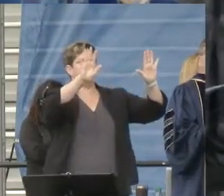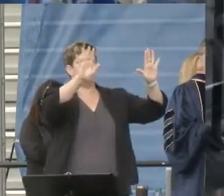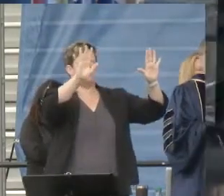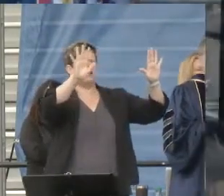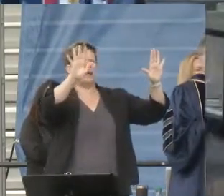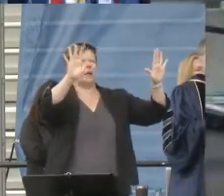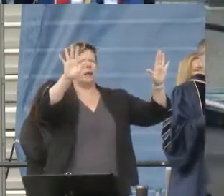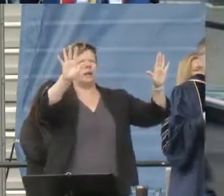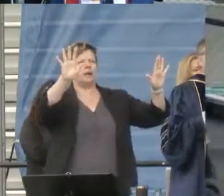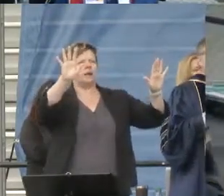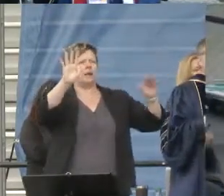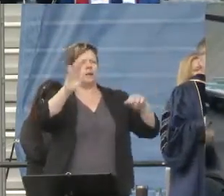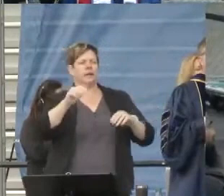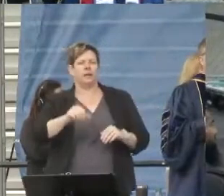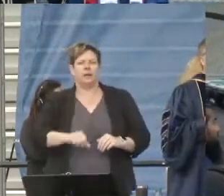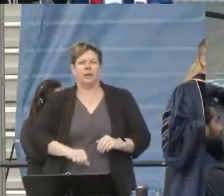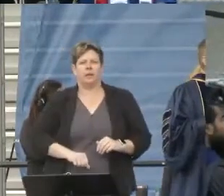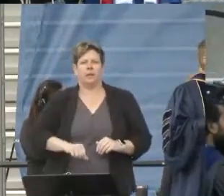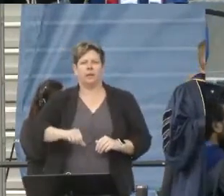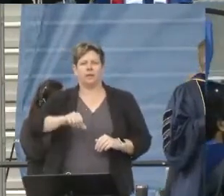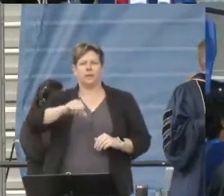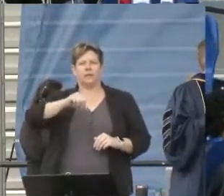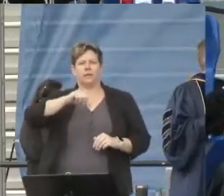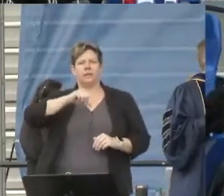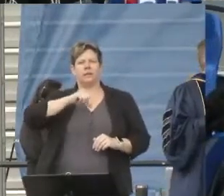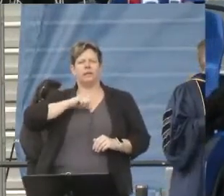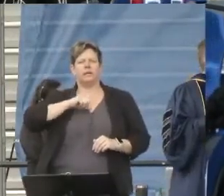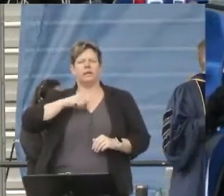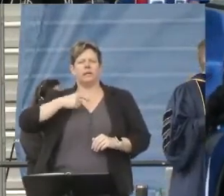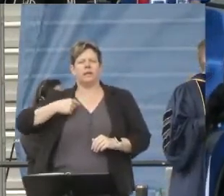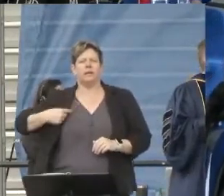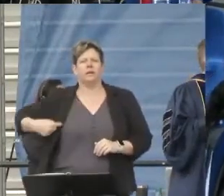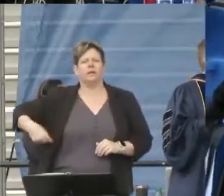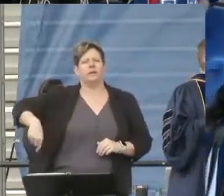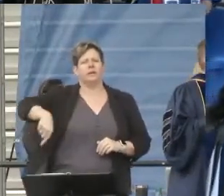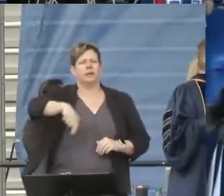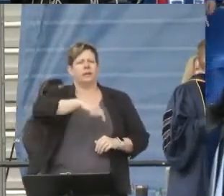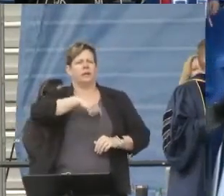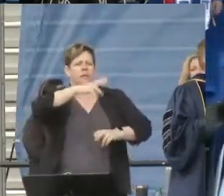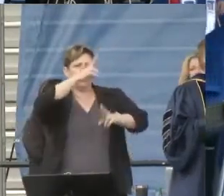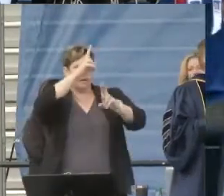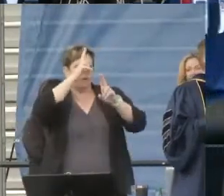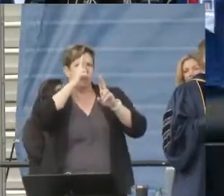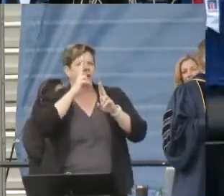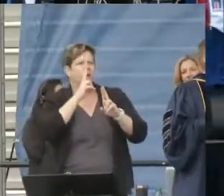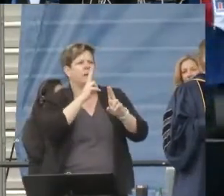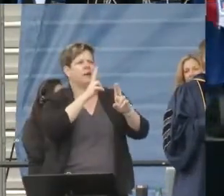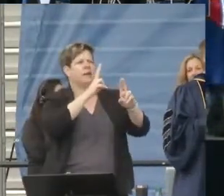early light what so proudly we